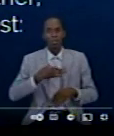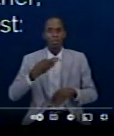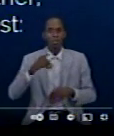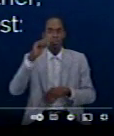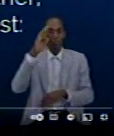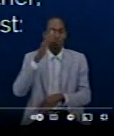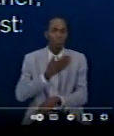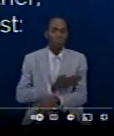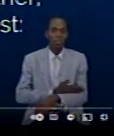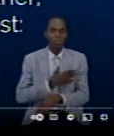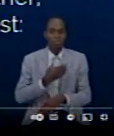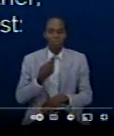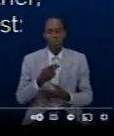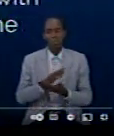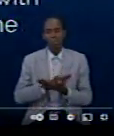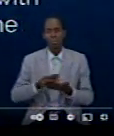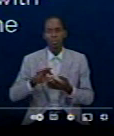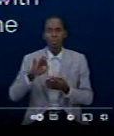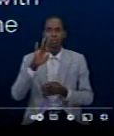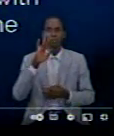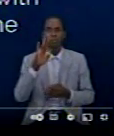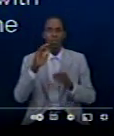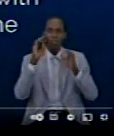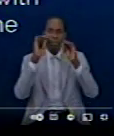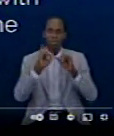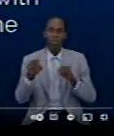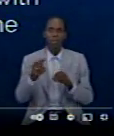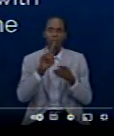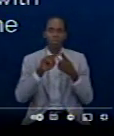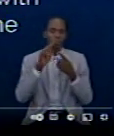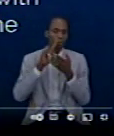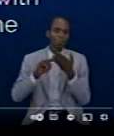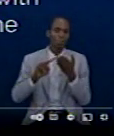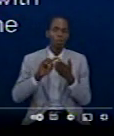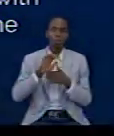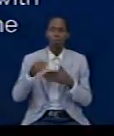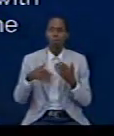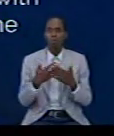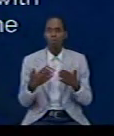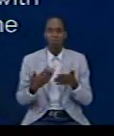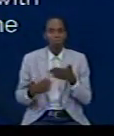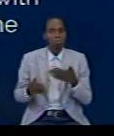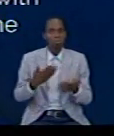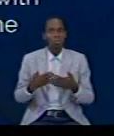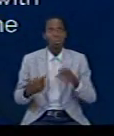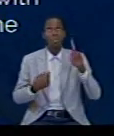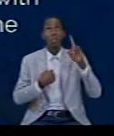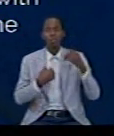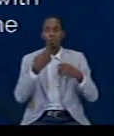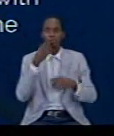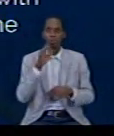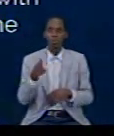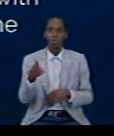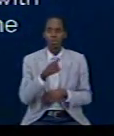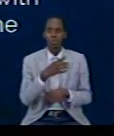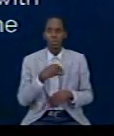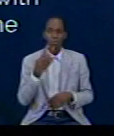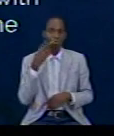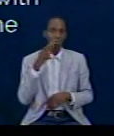Son and of the Holy Ghost, teaching them to observe all things whatsoever I have commanded you. And